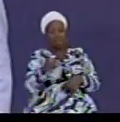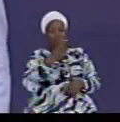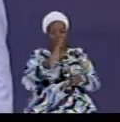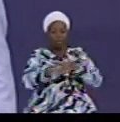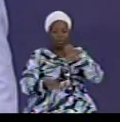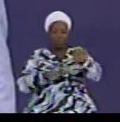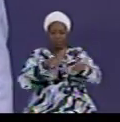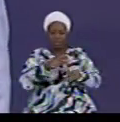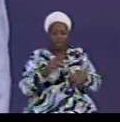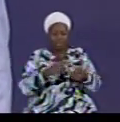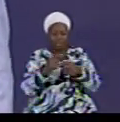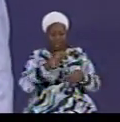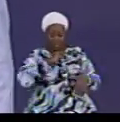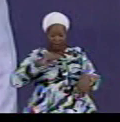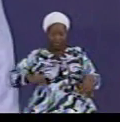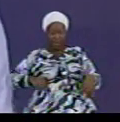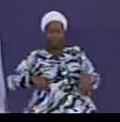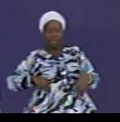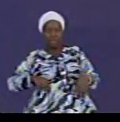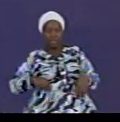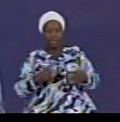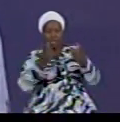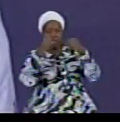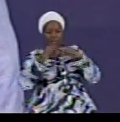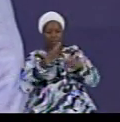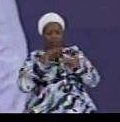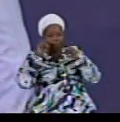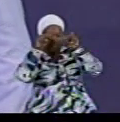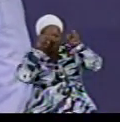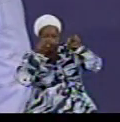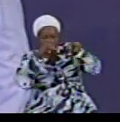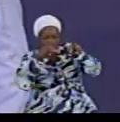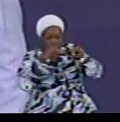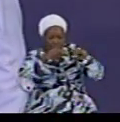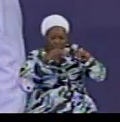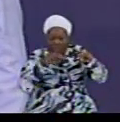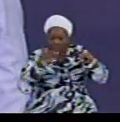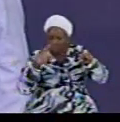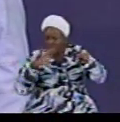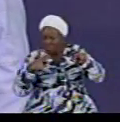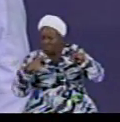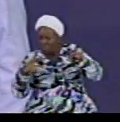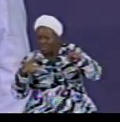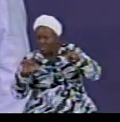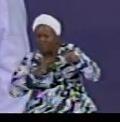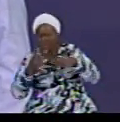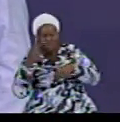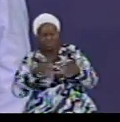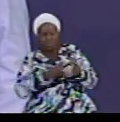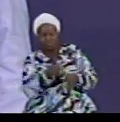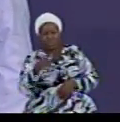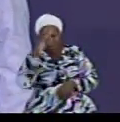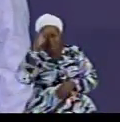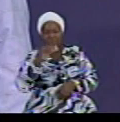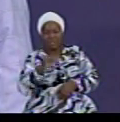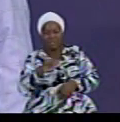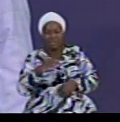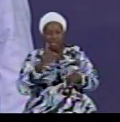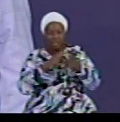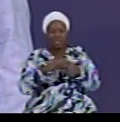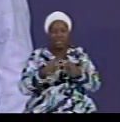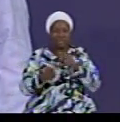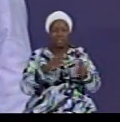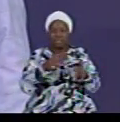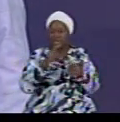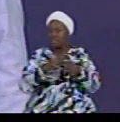told, Nebuchadnezzar rose up, and he looked, he peeped in. I want to see those men. Israel,